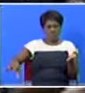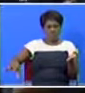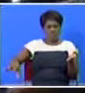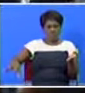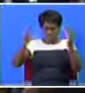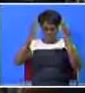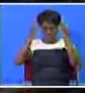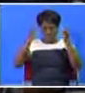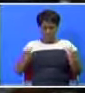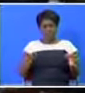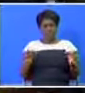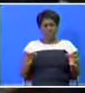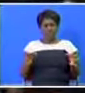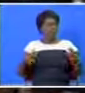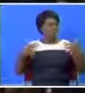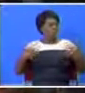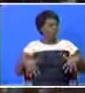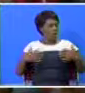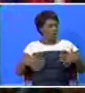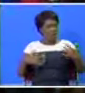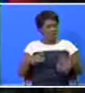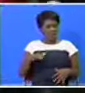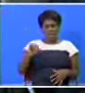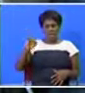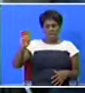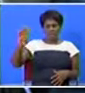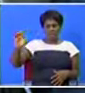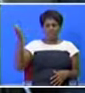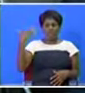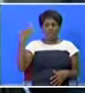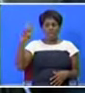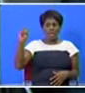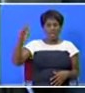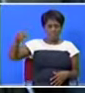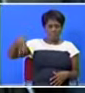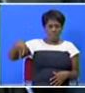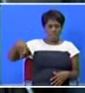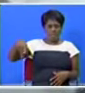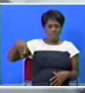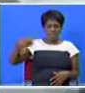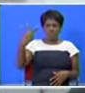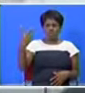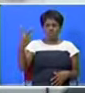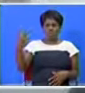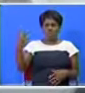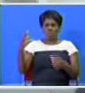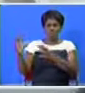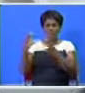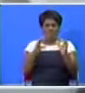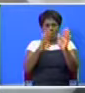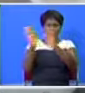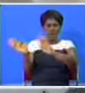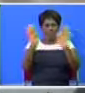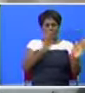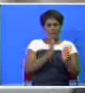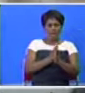The ruling was ecstatic for Wavinya. According to IEBC, the former Kathiani MP belonged to two parties, Wiper Democratic Movement and